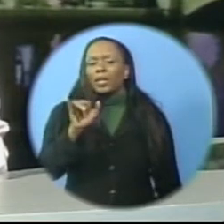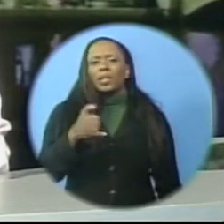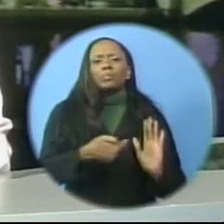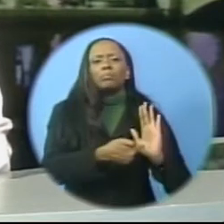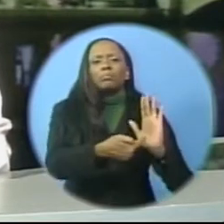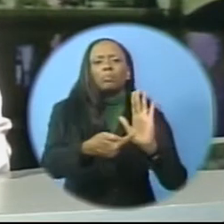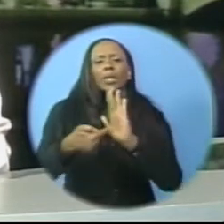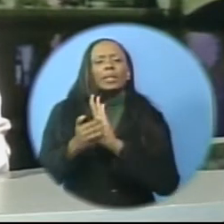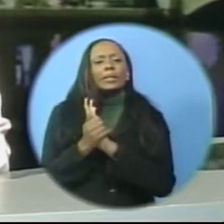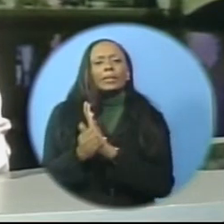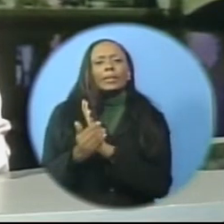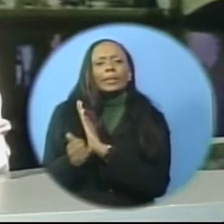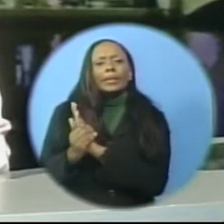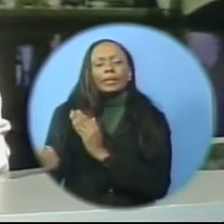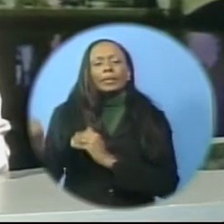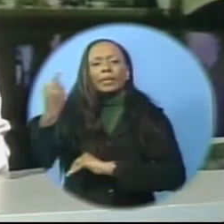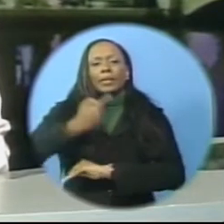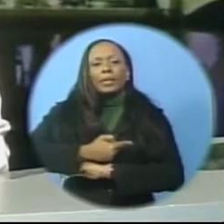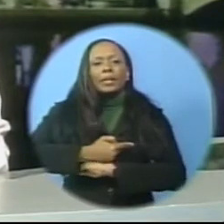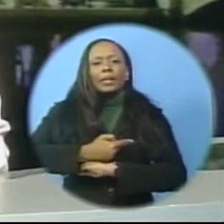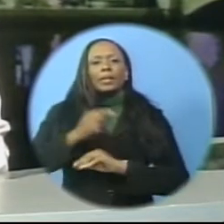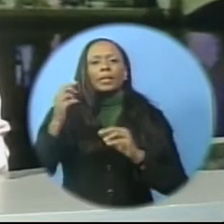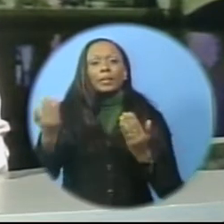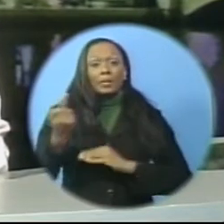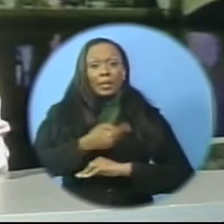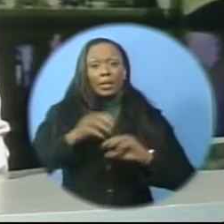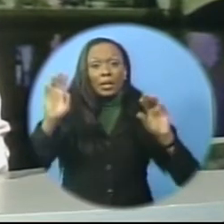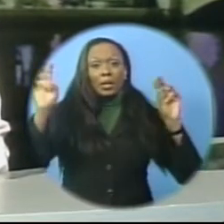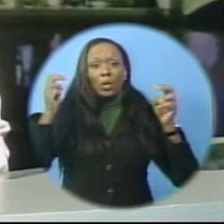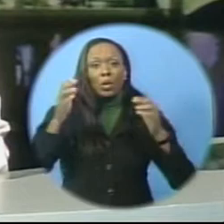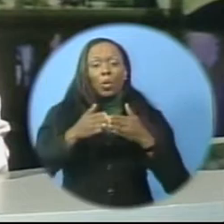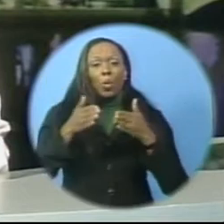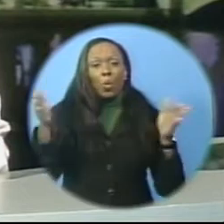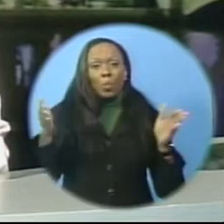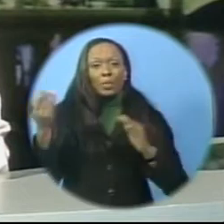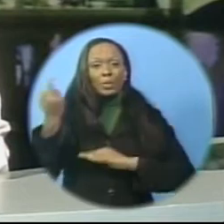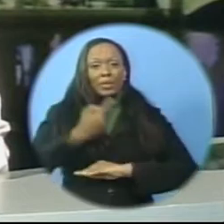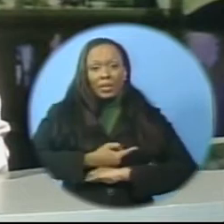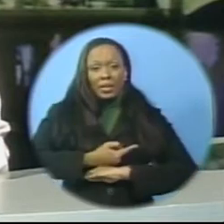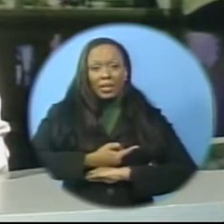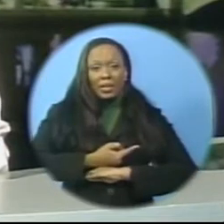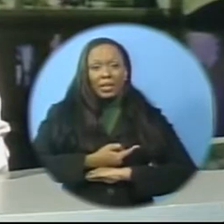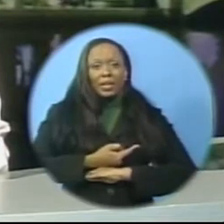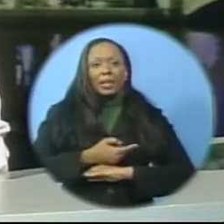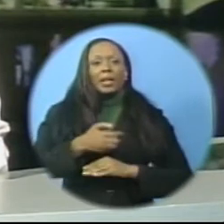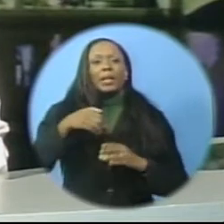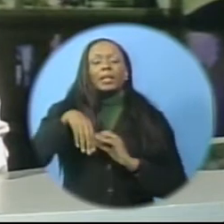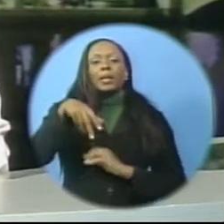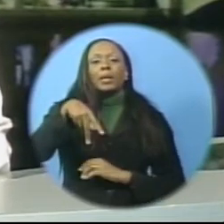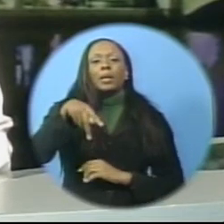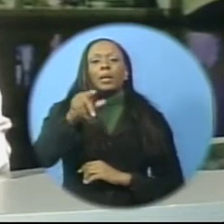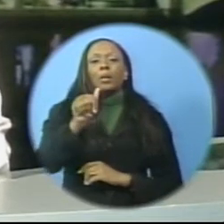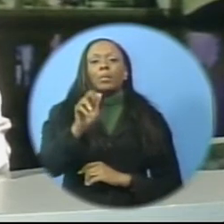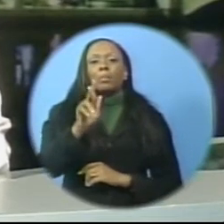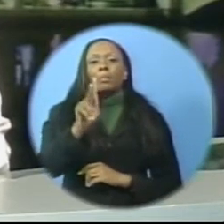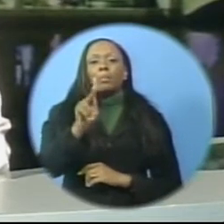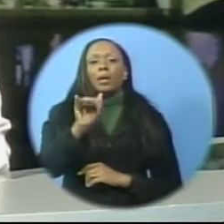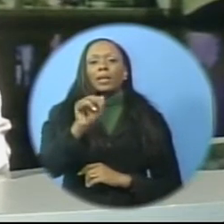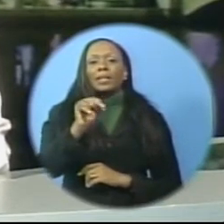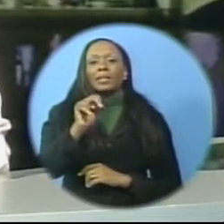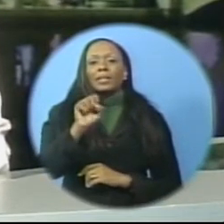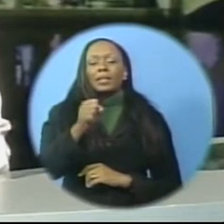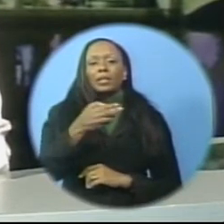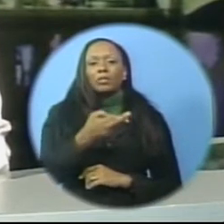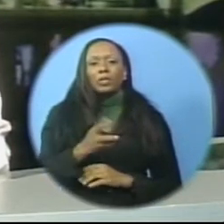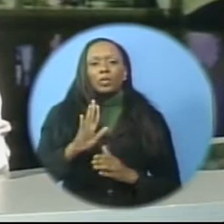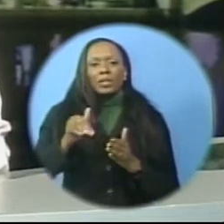today. This as an open day for the area's Community Impact Program was held at the Parkinson Resource Center. Community Development